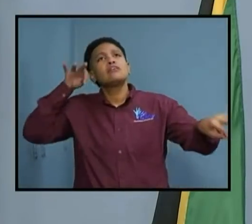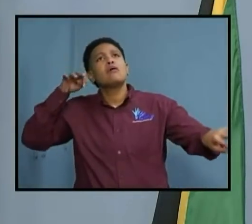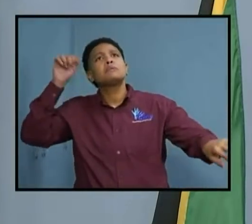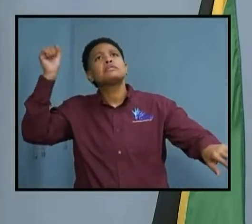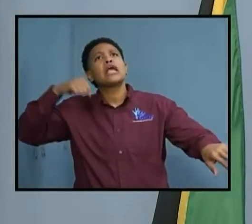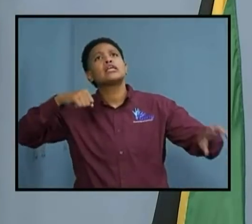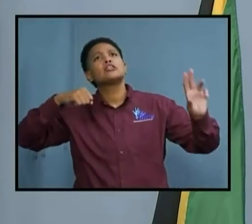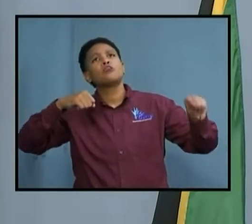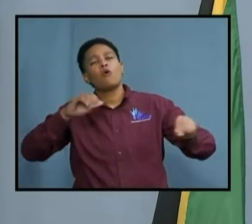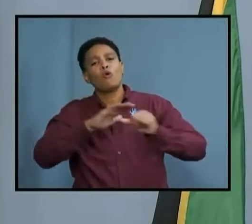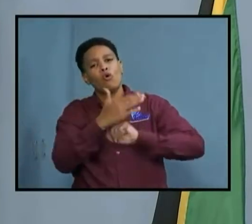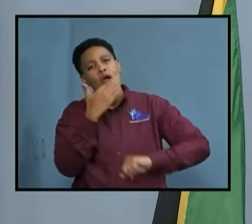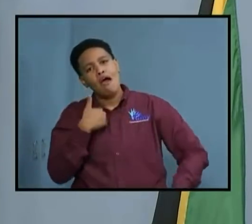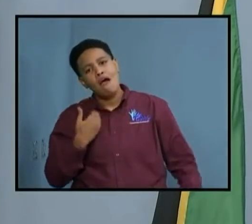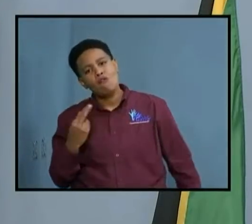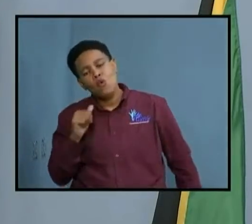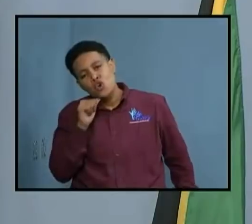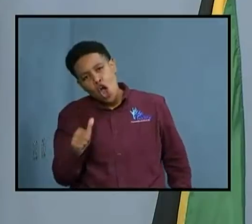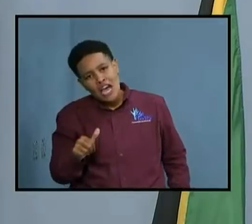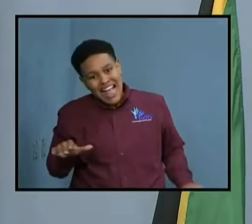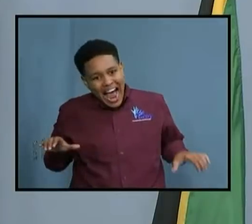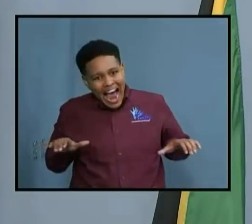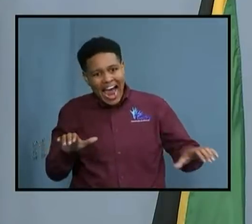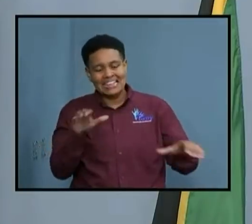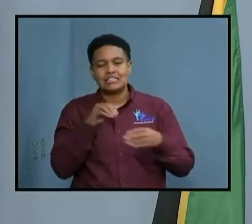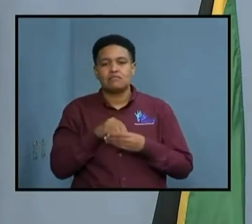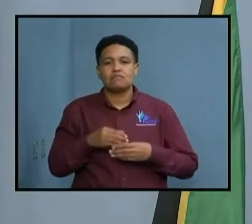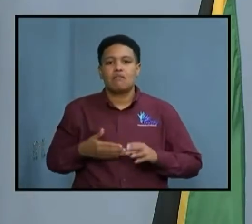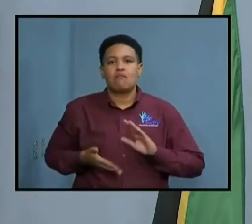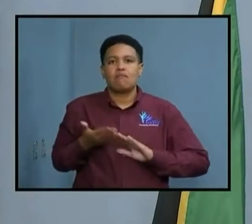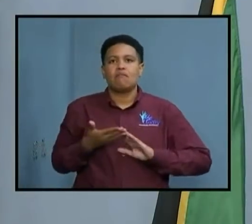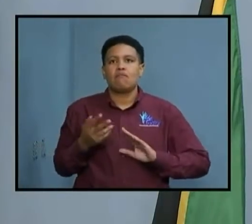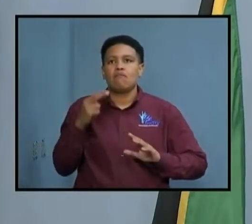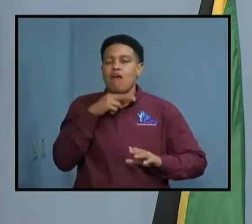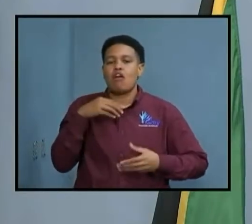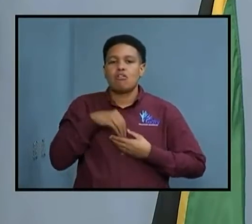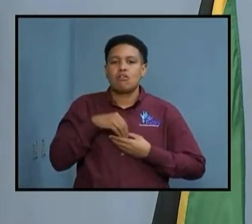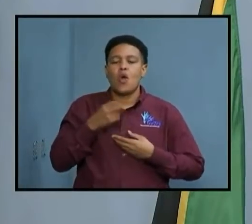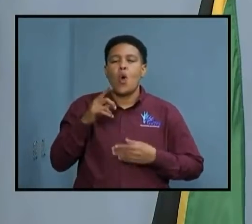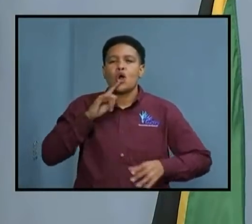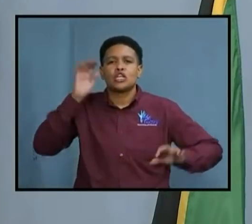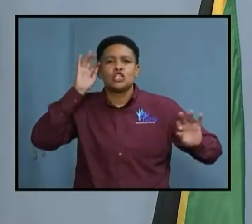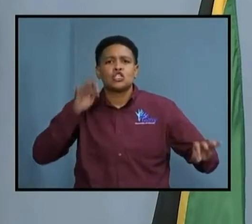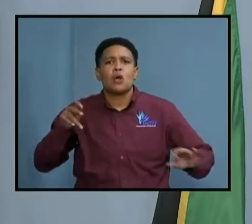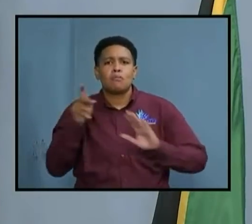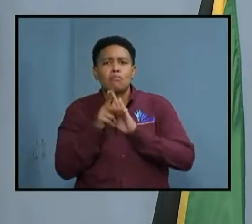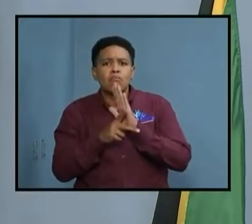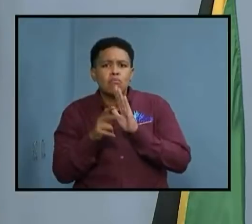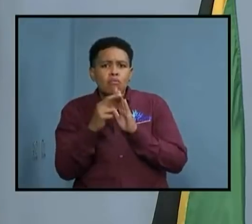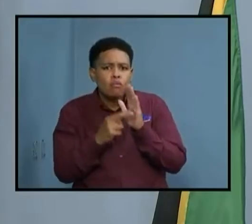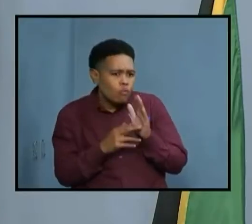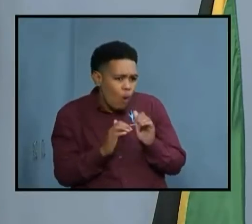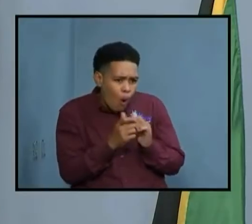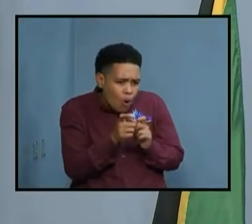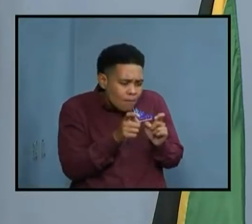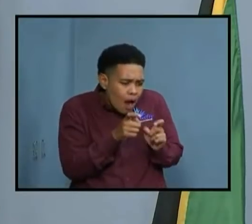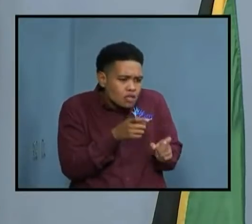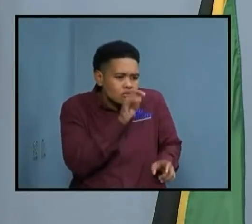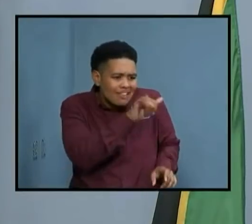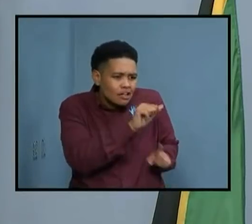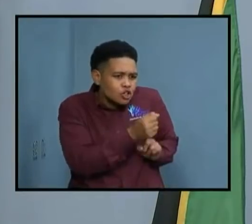which someone is active with the virus, and then use that to determine a protocol to how to treat with